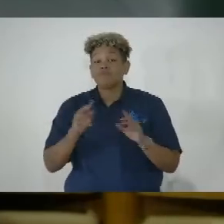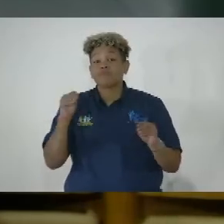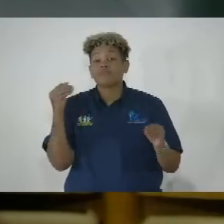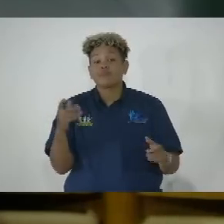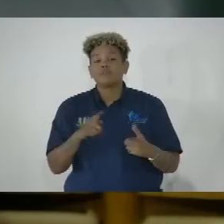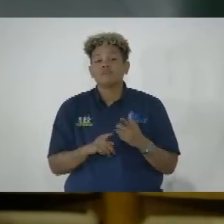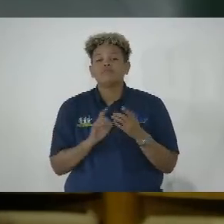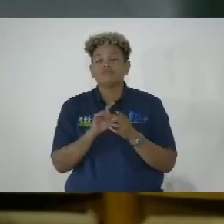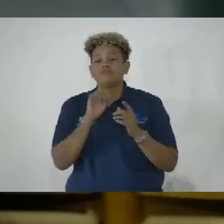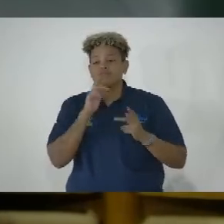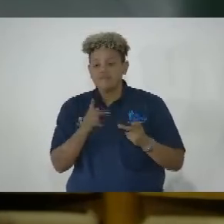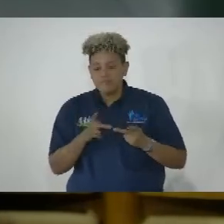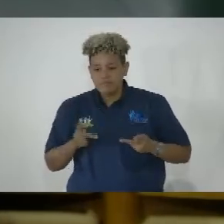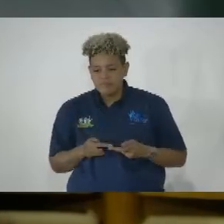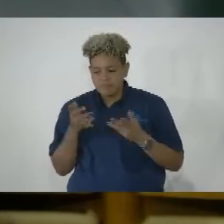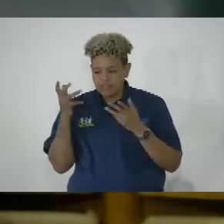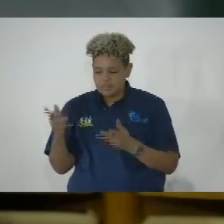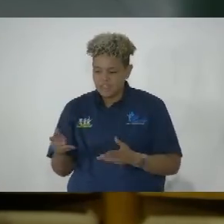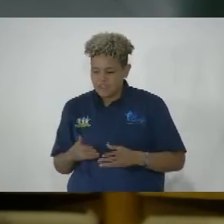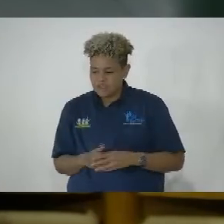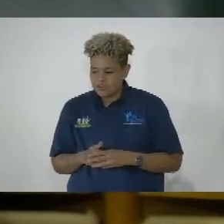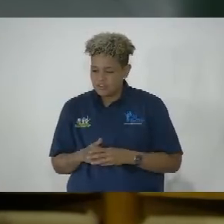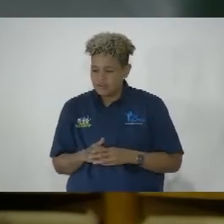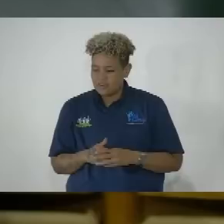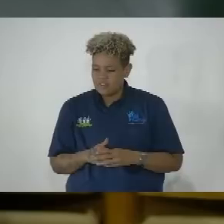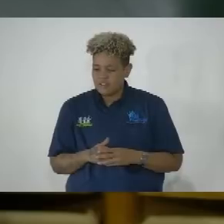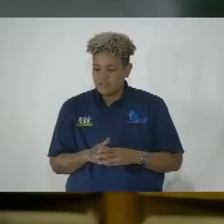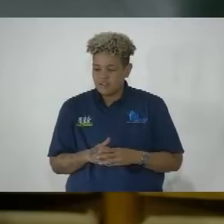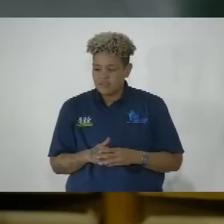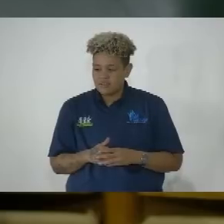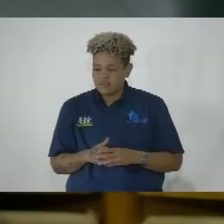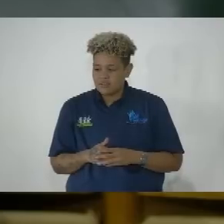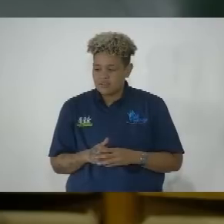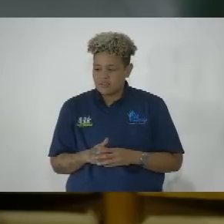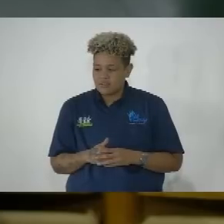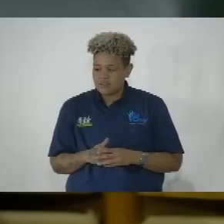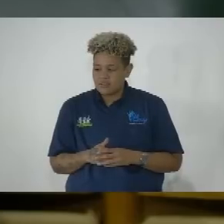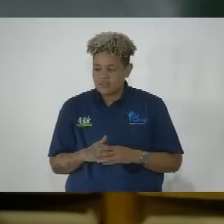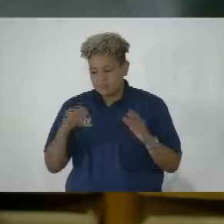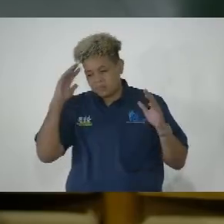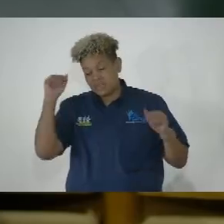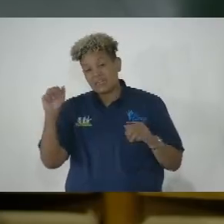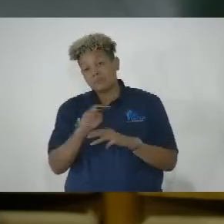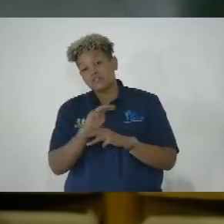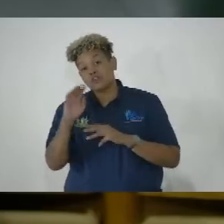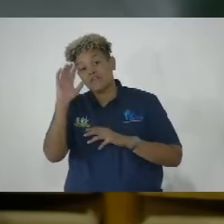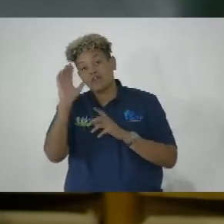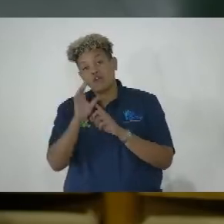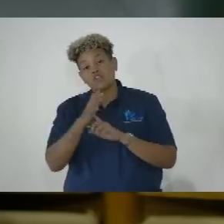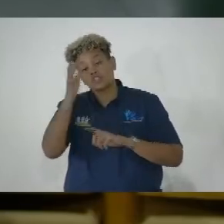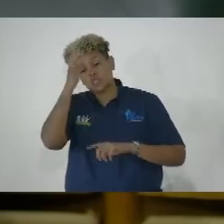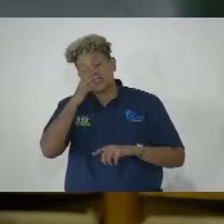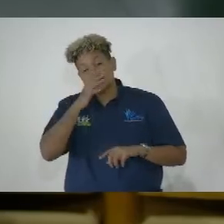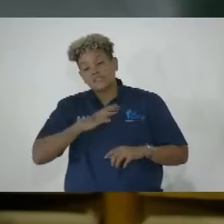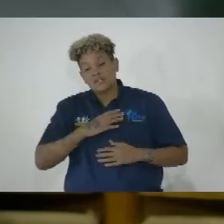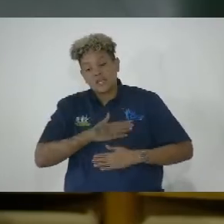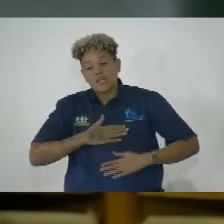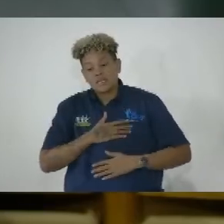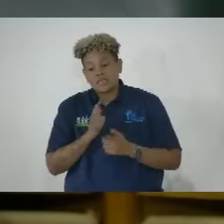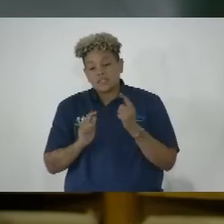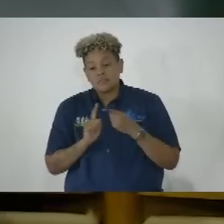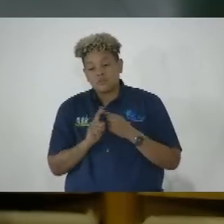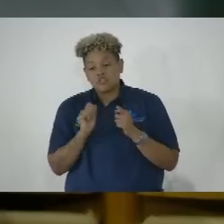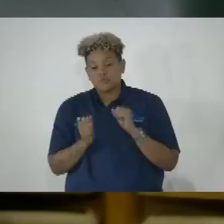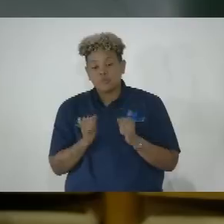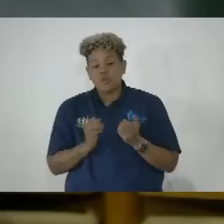of facilities there. Mr. President, the Ministry of Culture, Gender, Entertainment and Sports, through